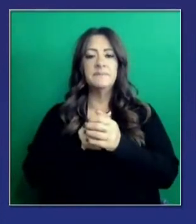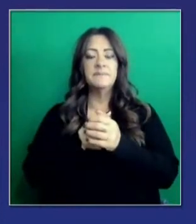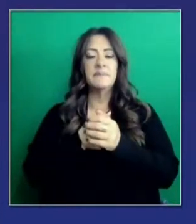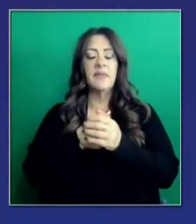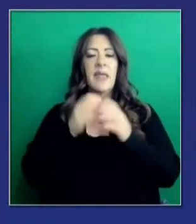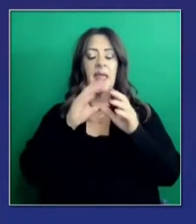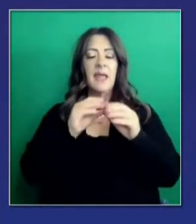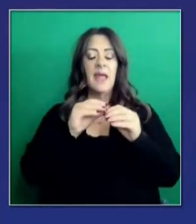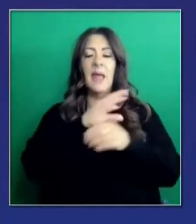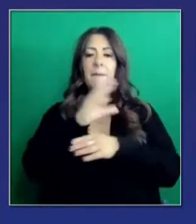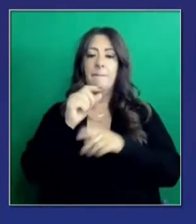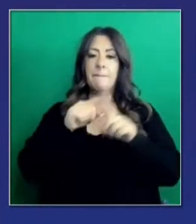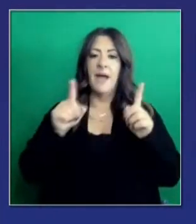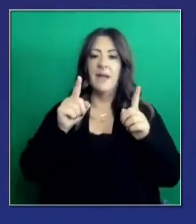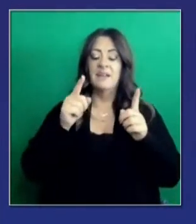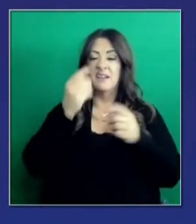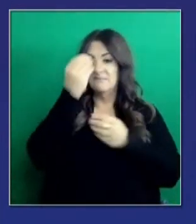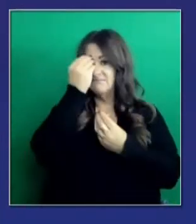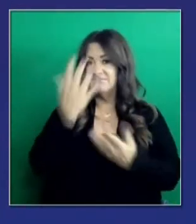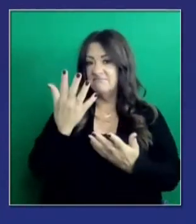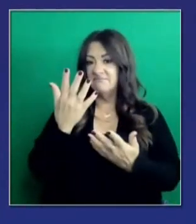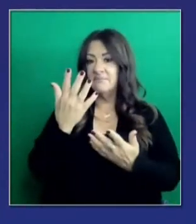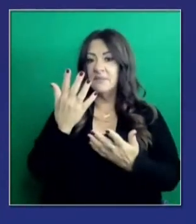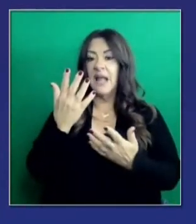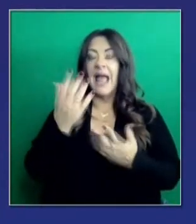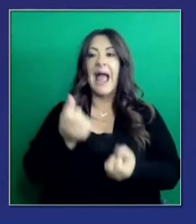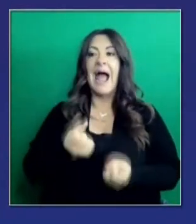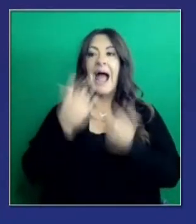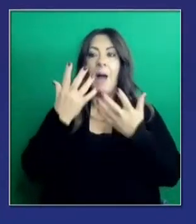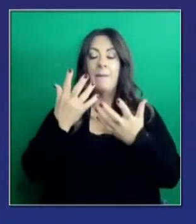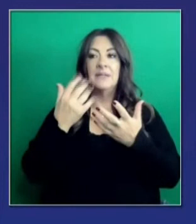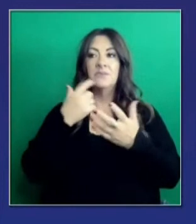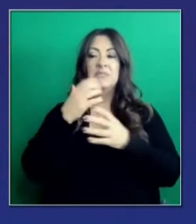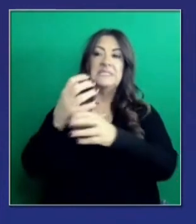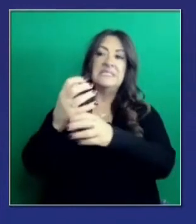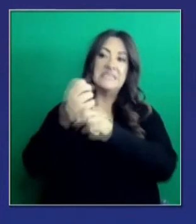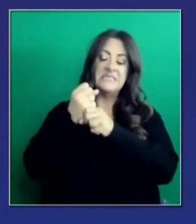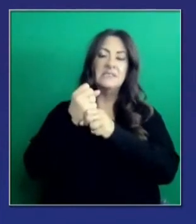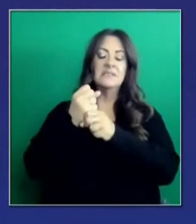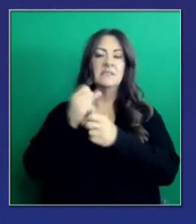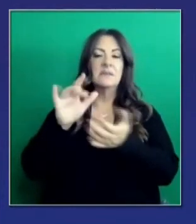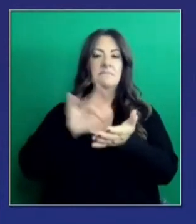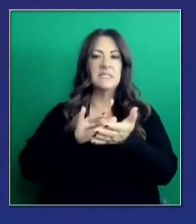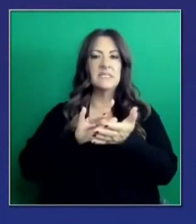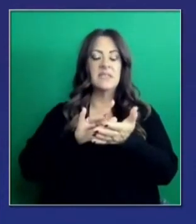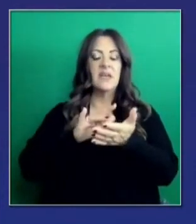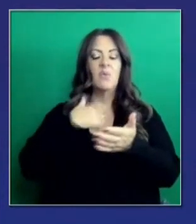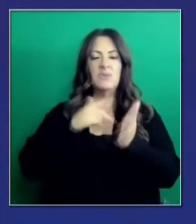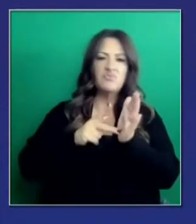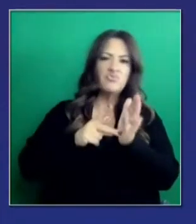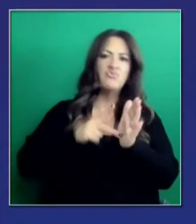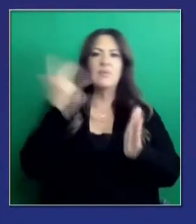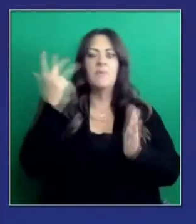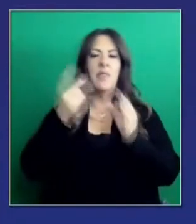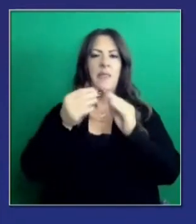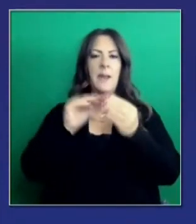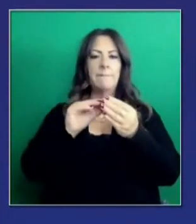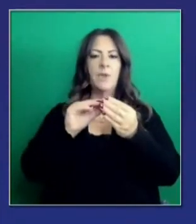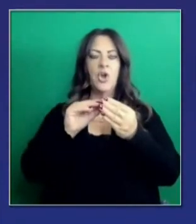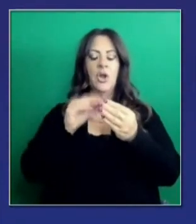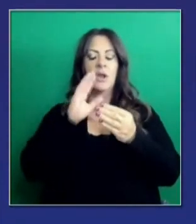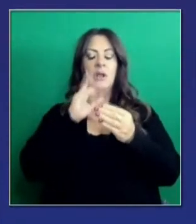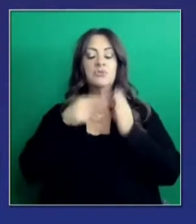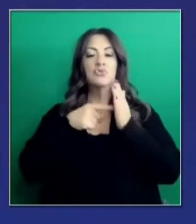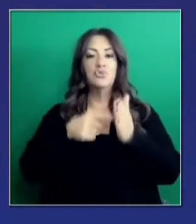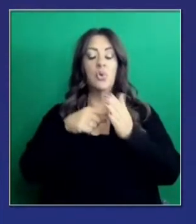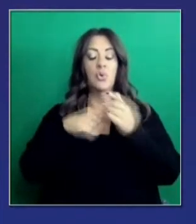of administration of the vaccine, and I'll show you a chart that marks the period of time, and we're just